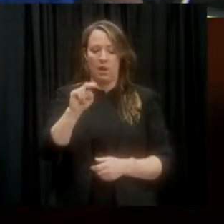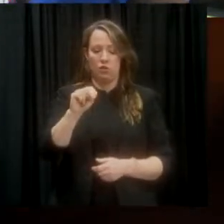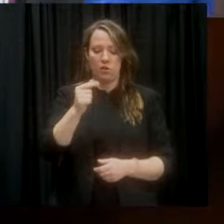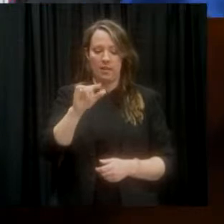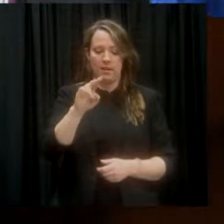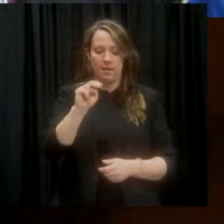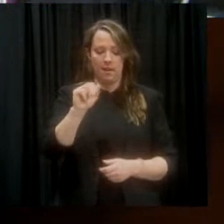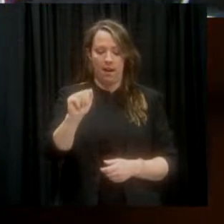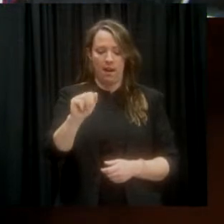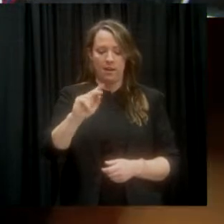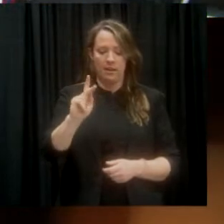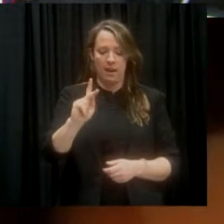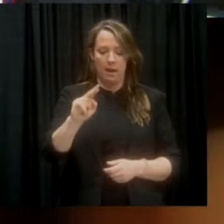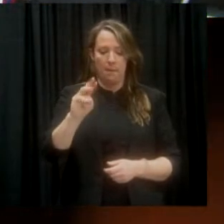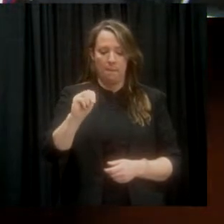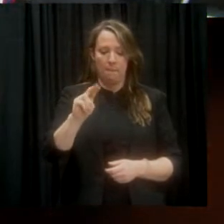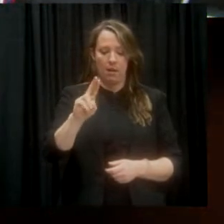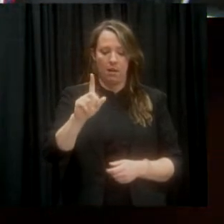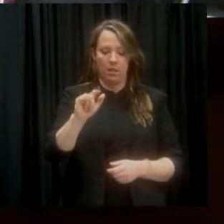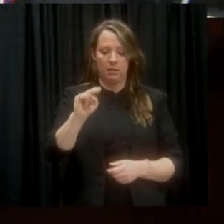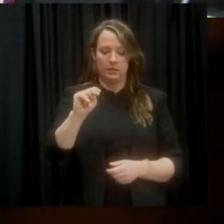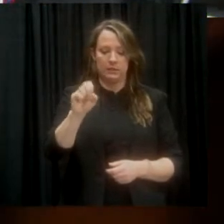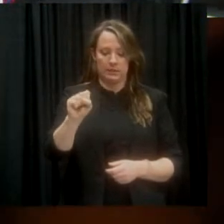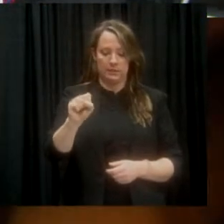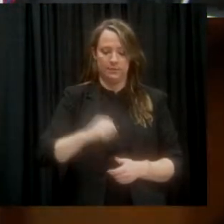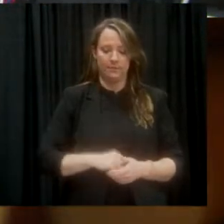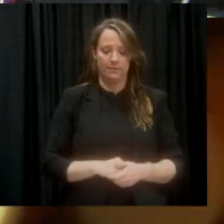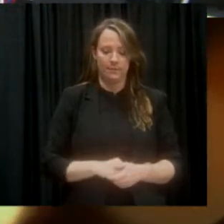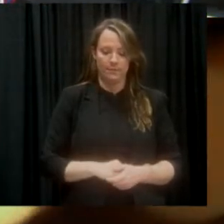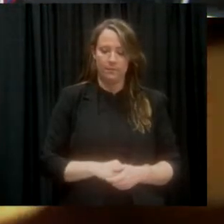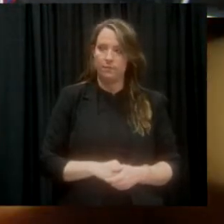Angelina K. Mullins.